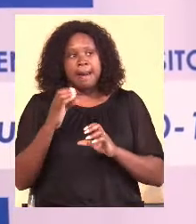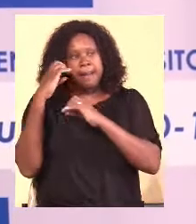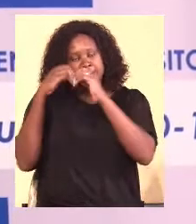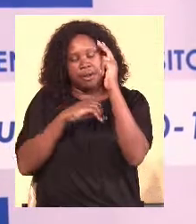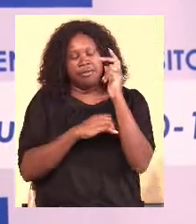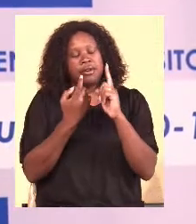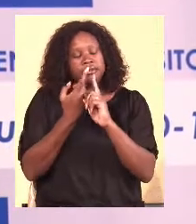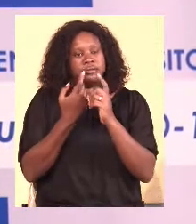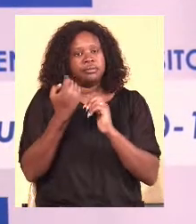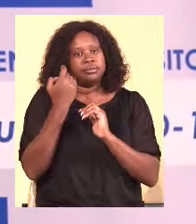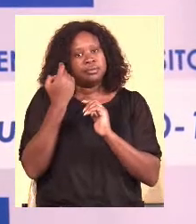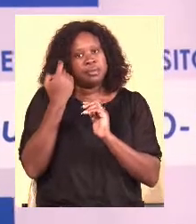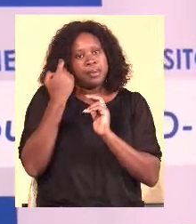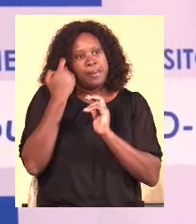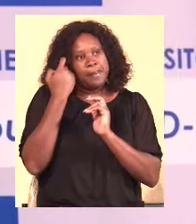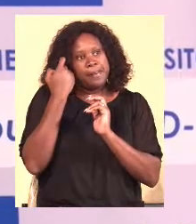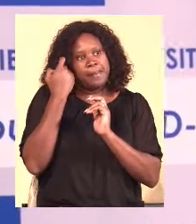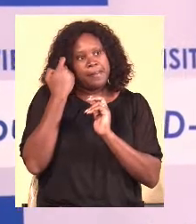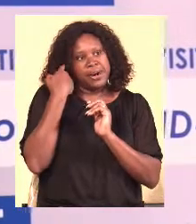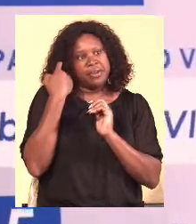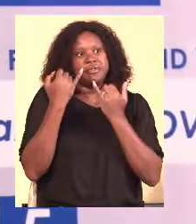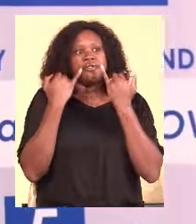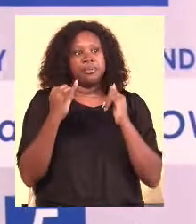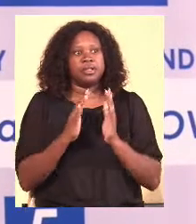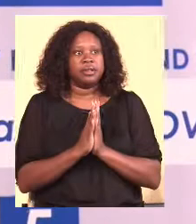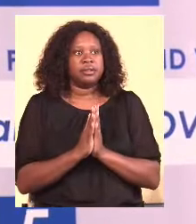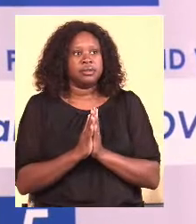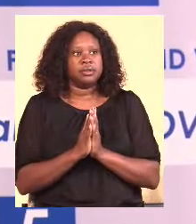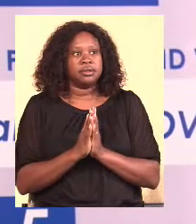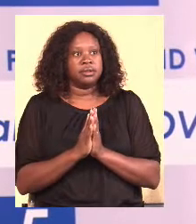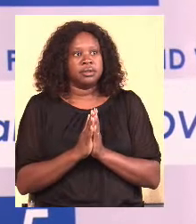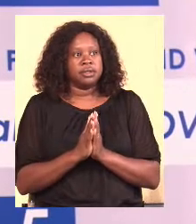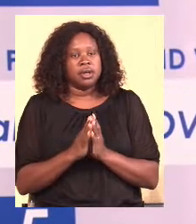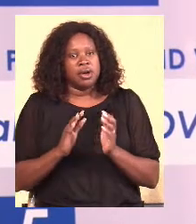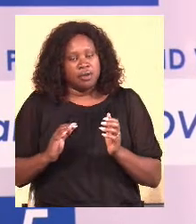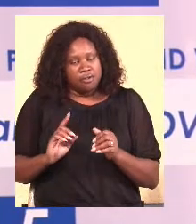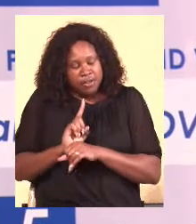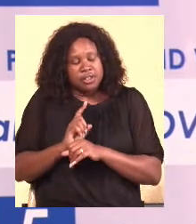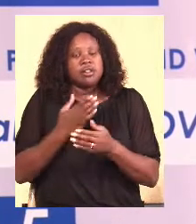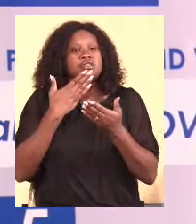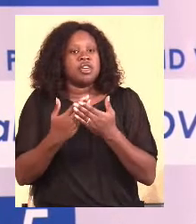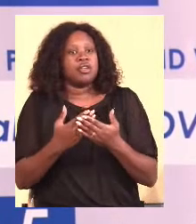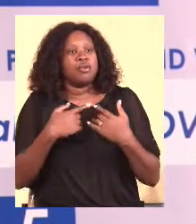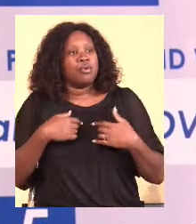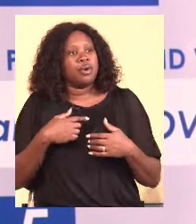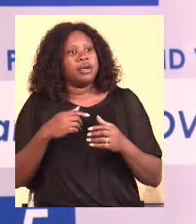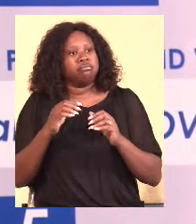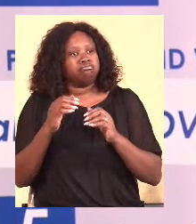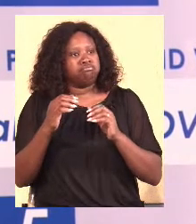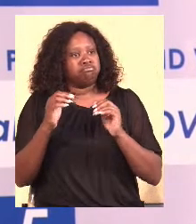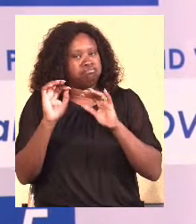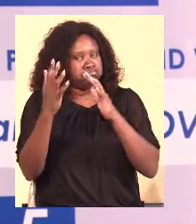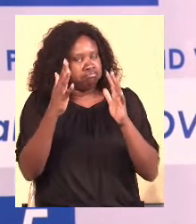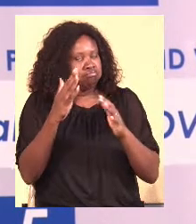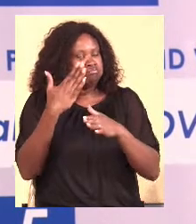Ministry of Information. We have a few questions that have come through, but I would like to start with saying thank you. We applaud the efforts that have been made by the